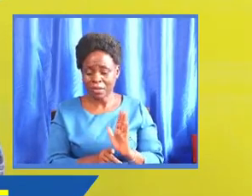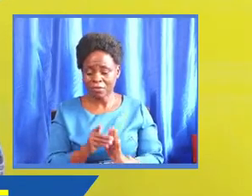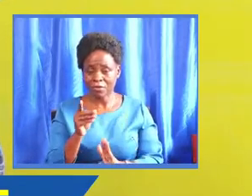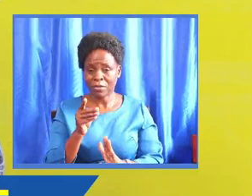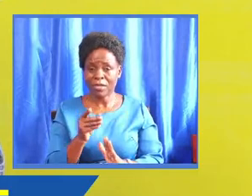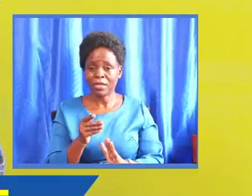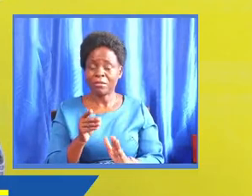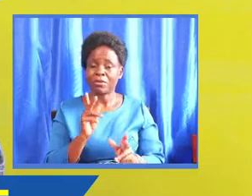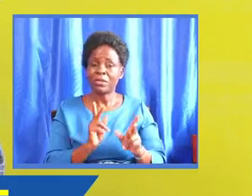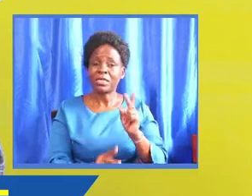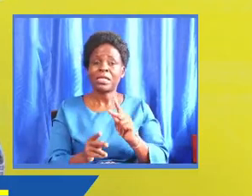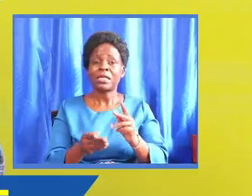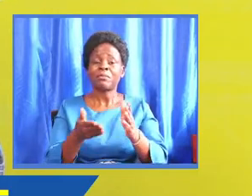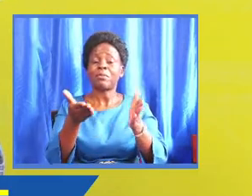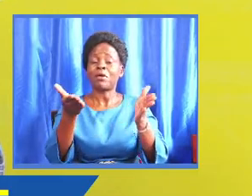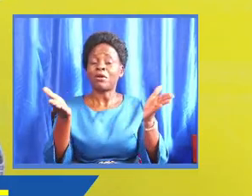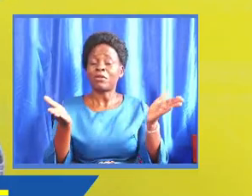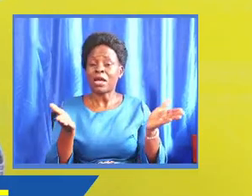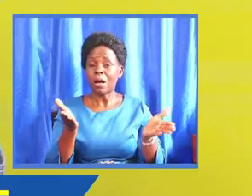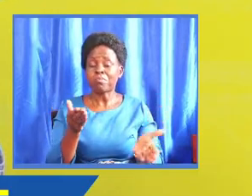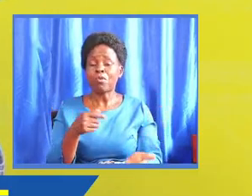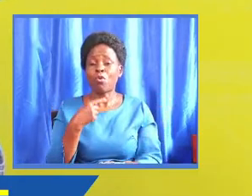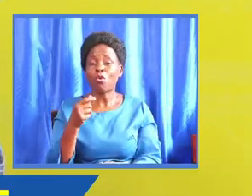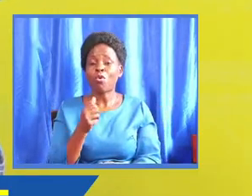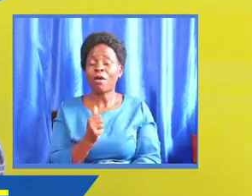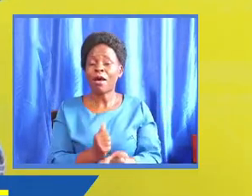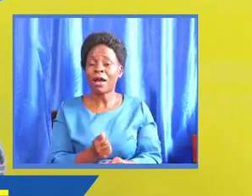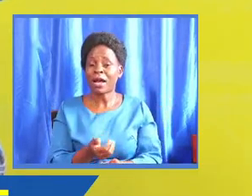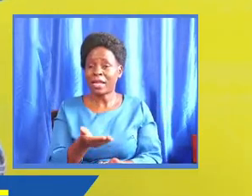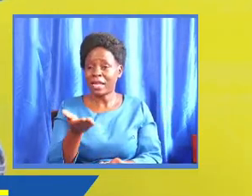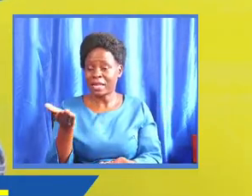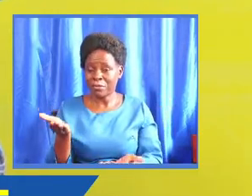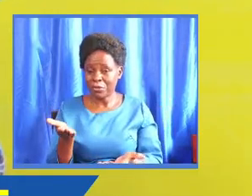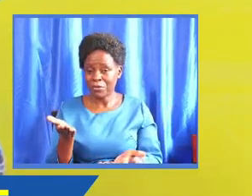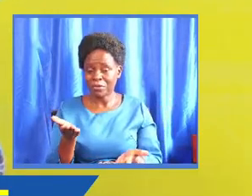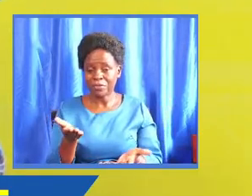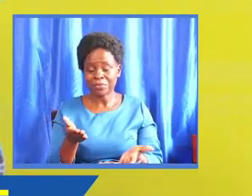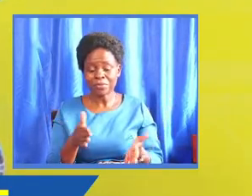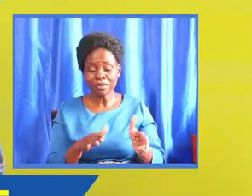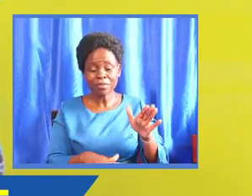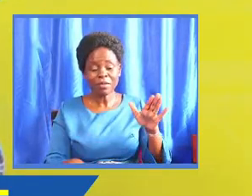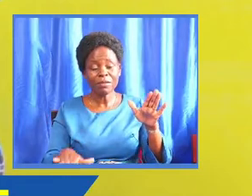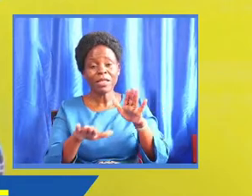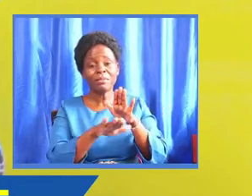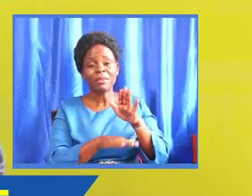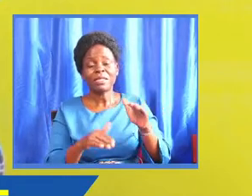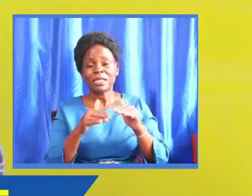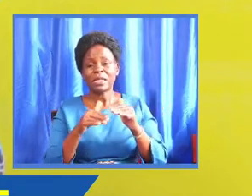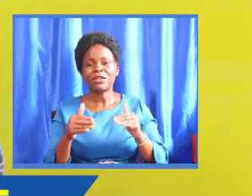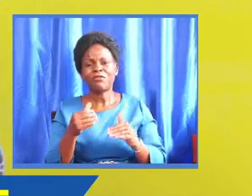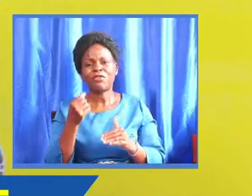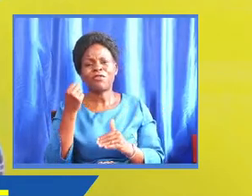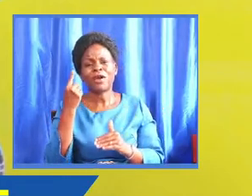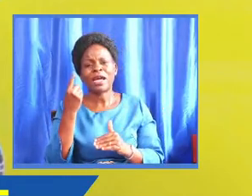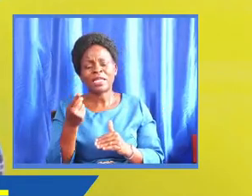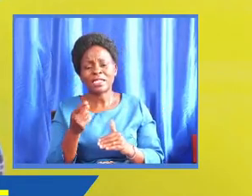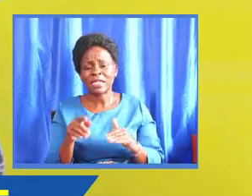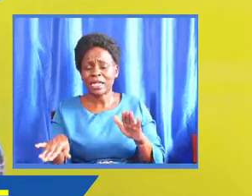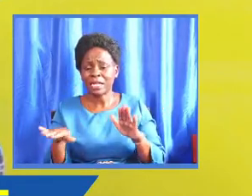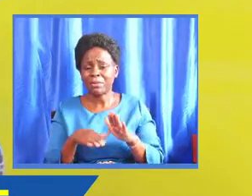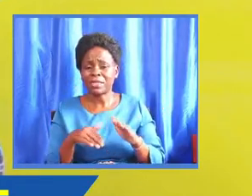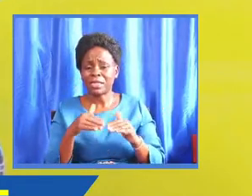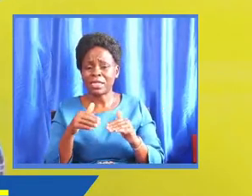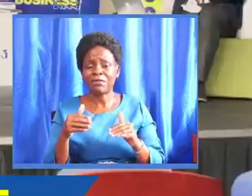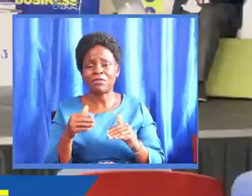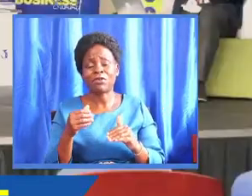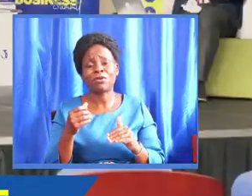because there are people out there who can help you. But you need a basic level of understanding and a basic level of information and knowledge